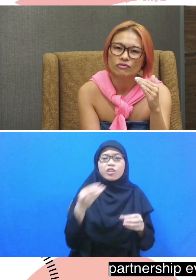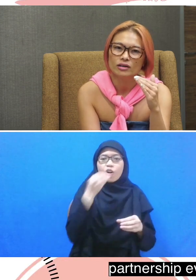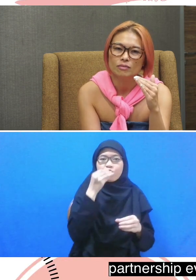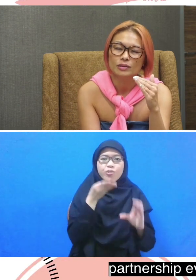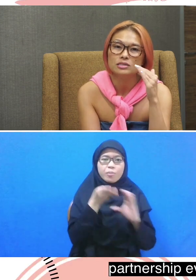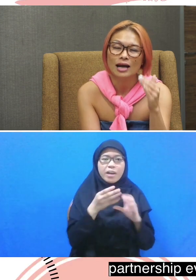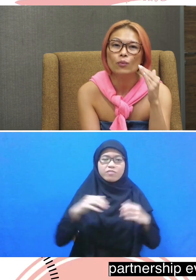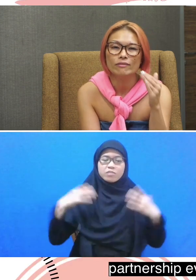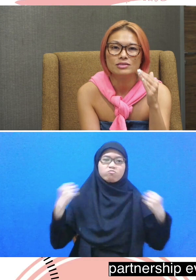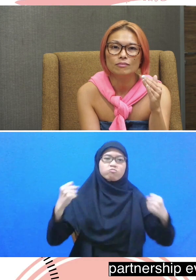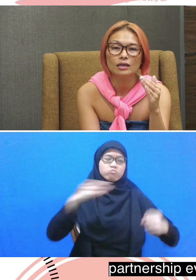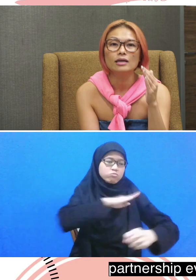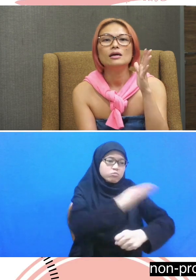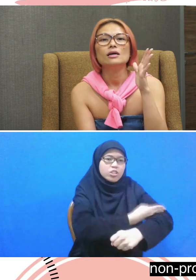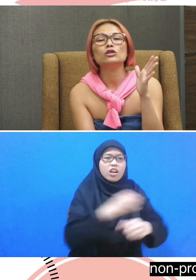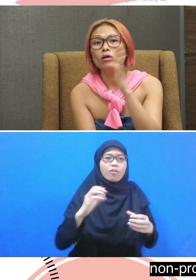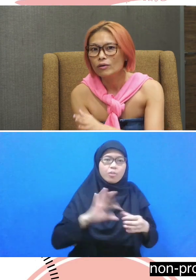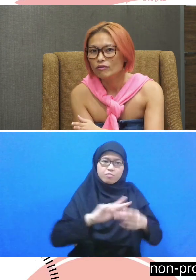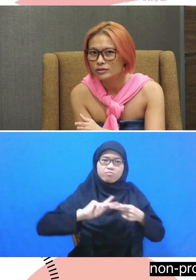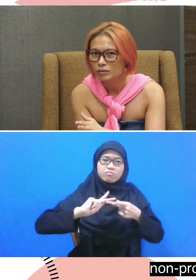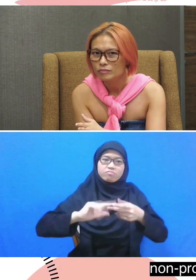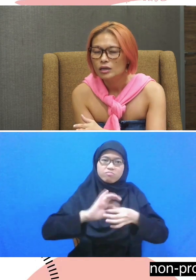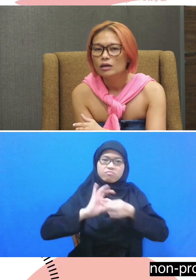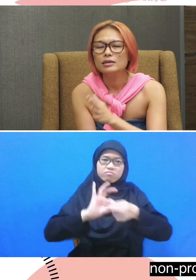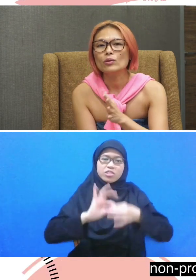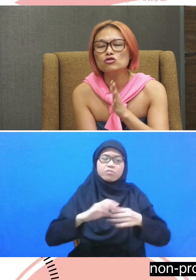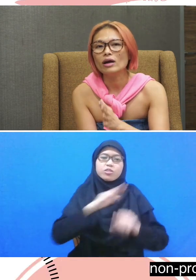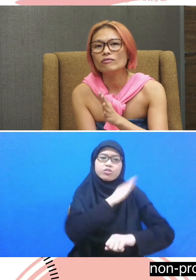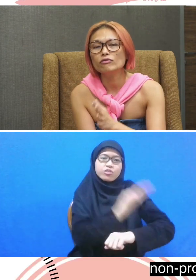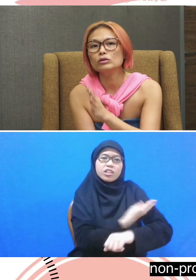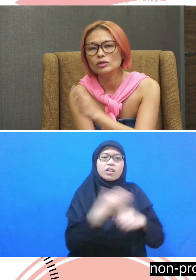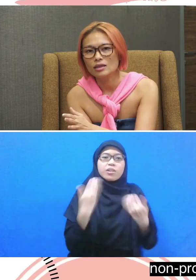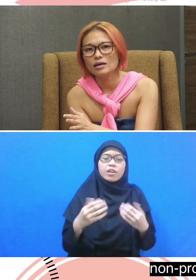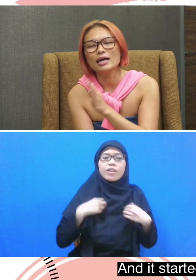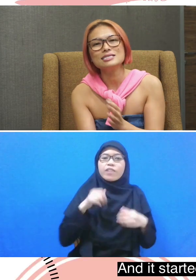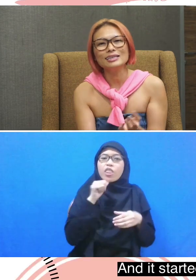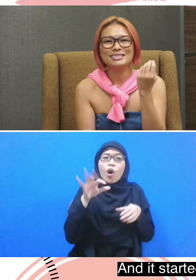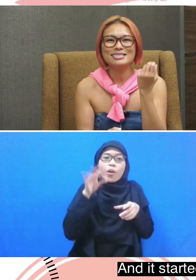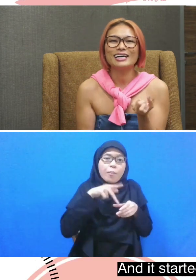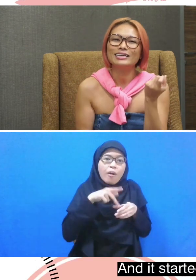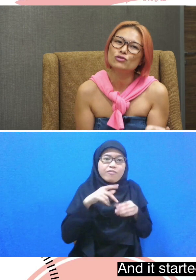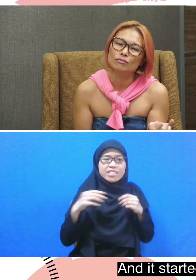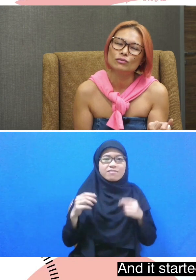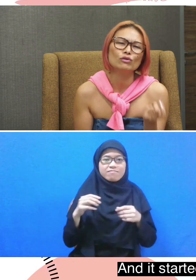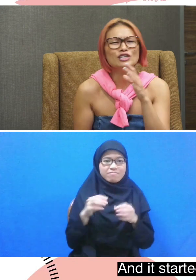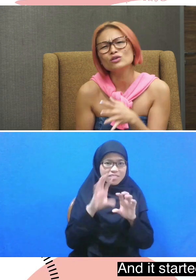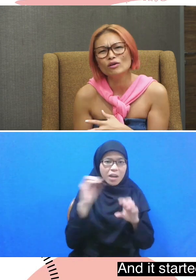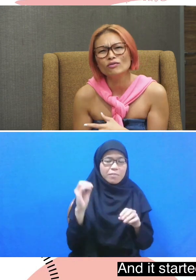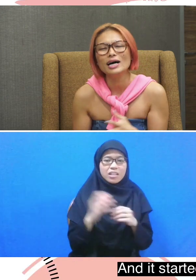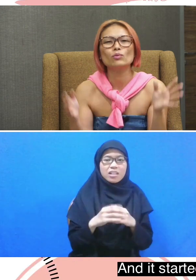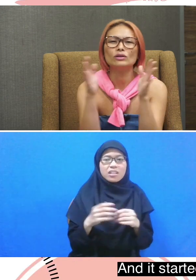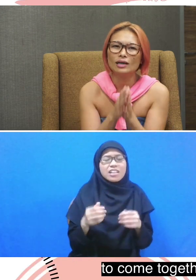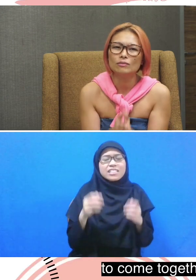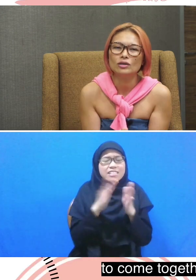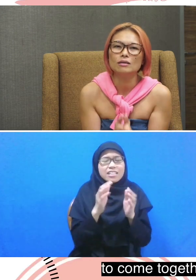even further, because now we have something non-profitable that we are striving for together. And it started as a tiny dream, you know, just the two of